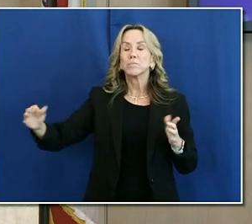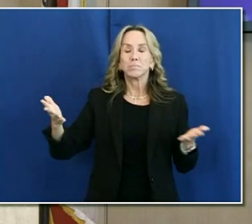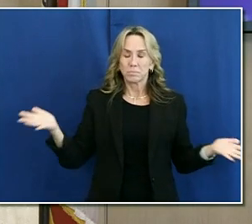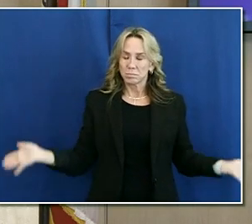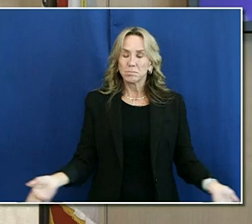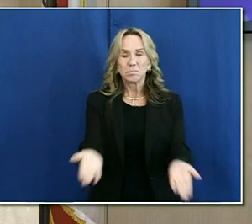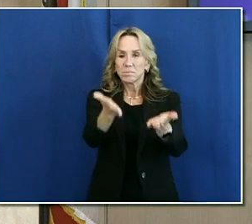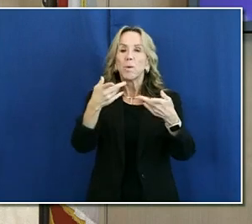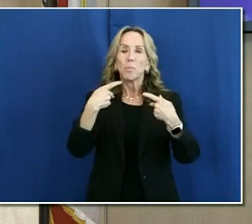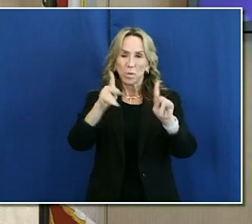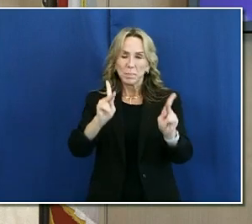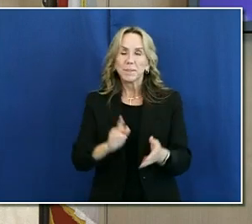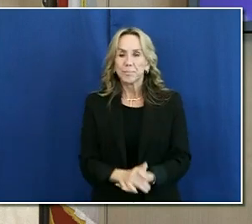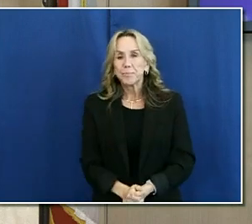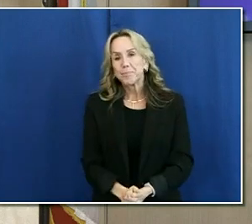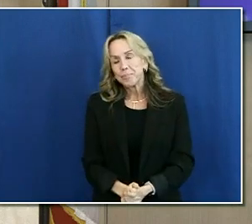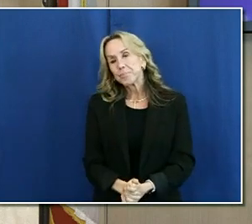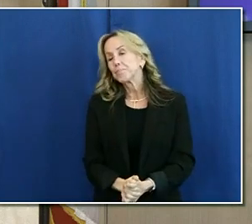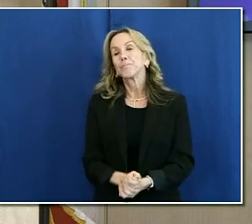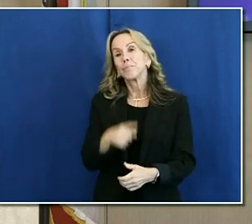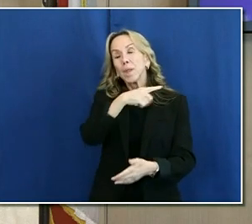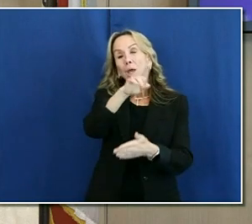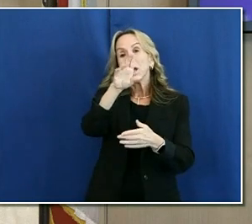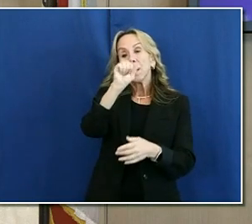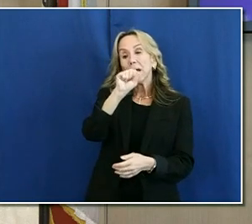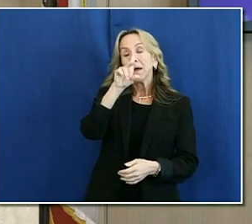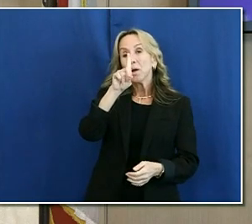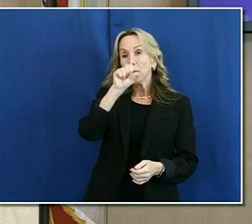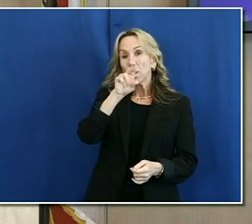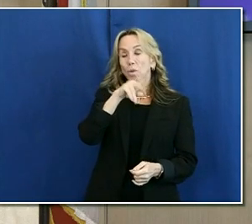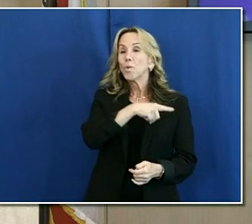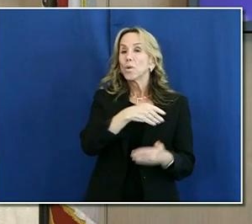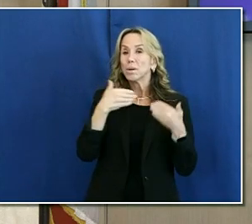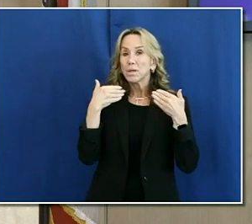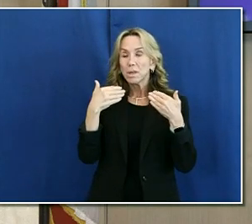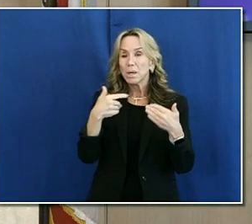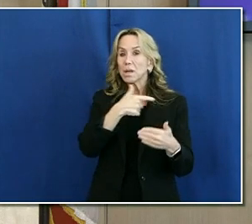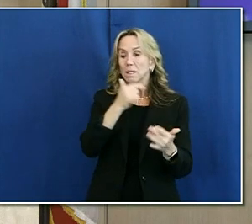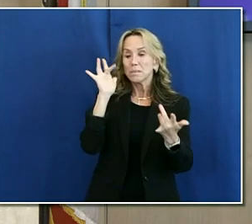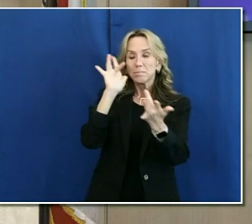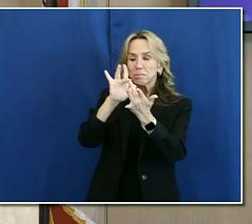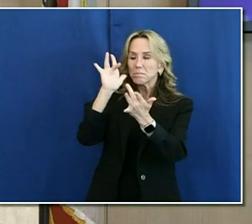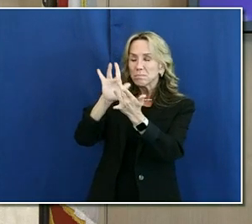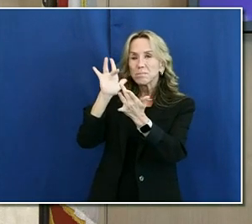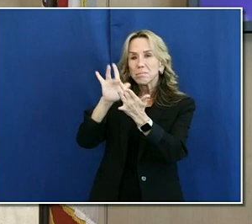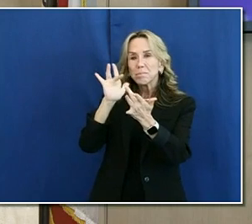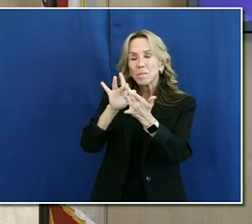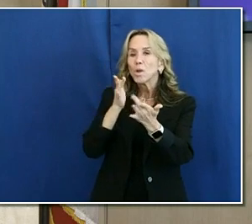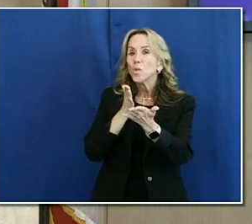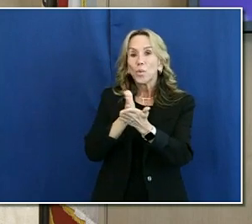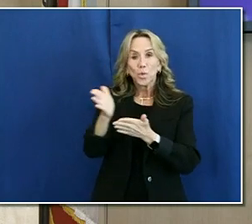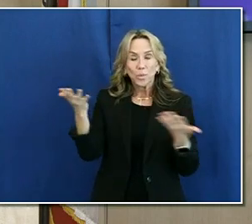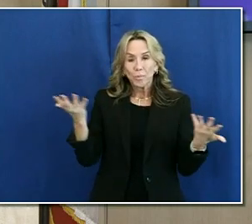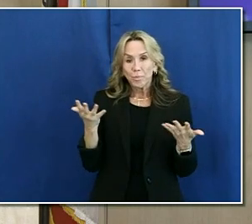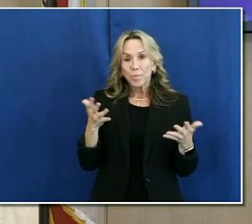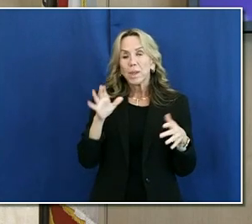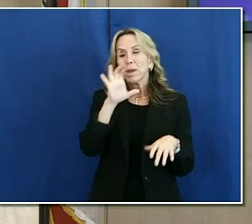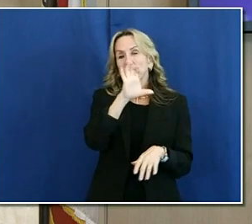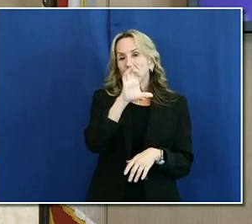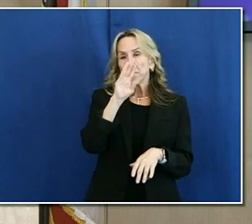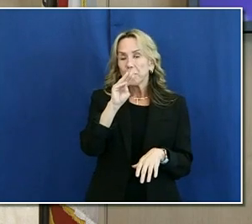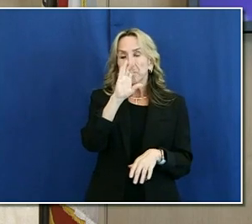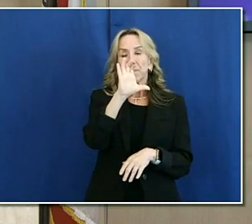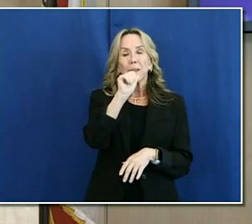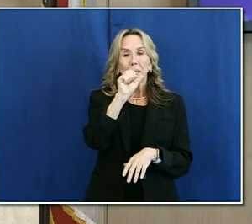so. The university continues to be in touch with any direct contacts through our case management work